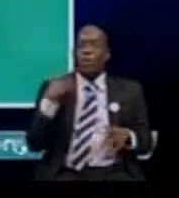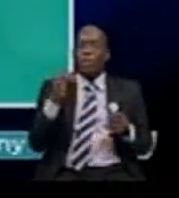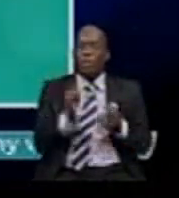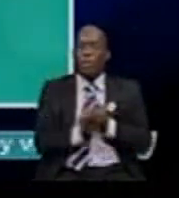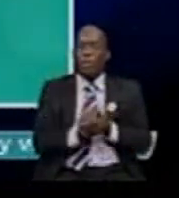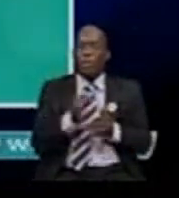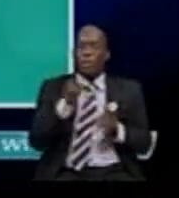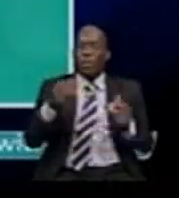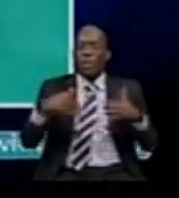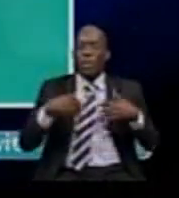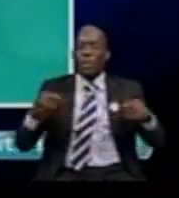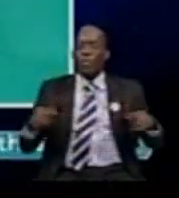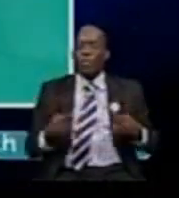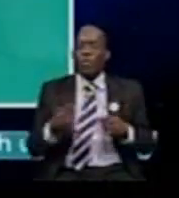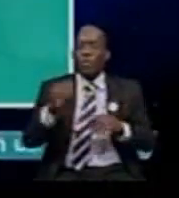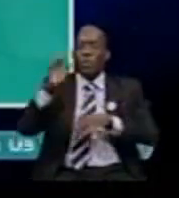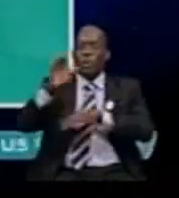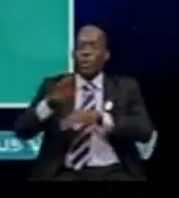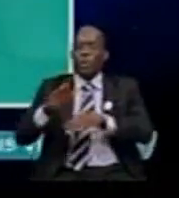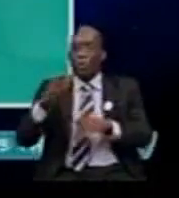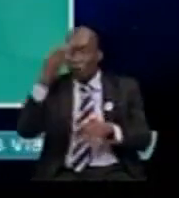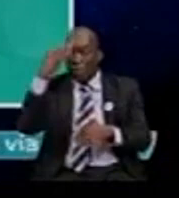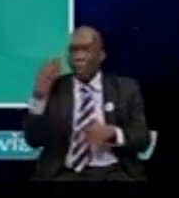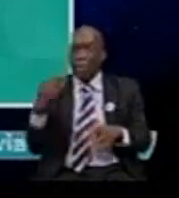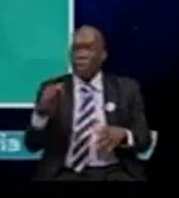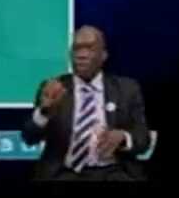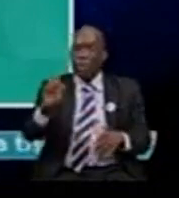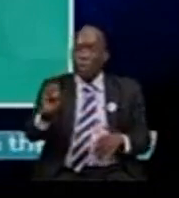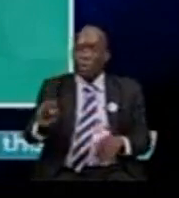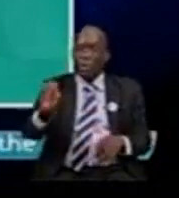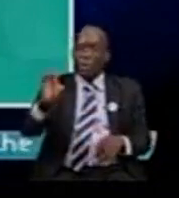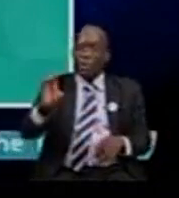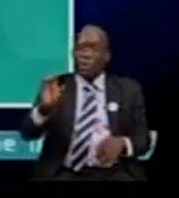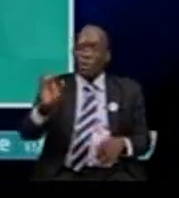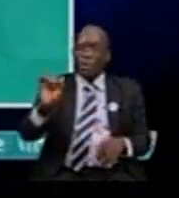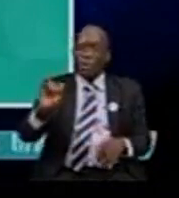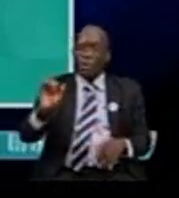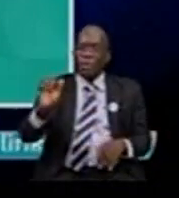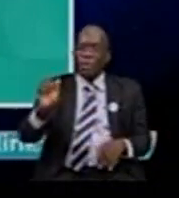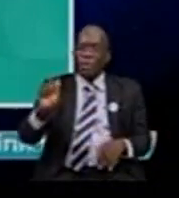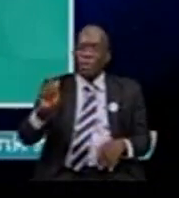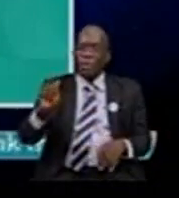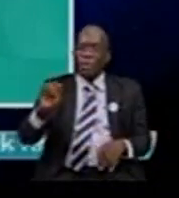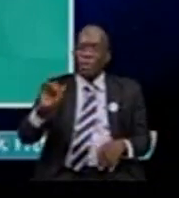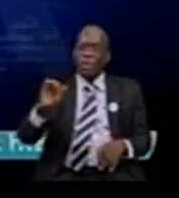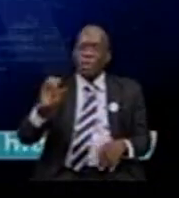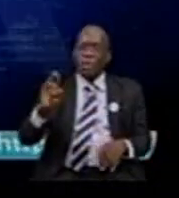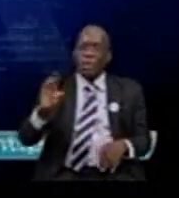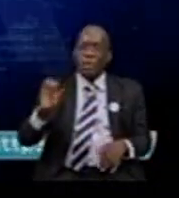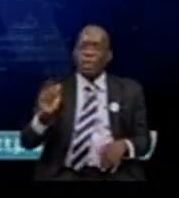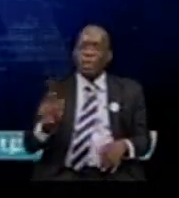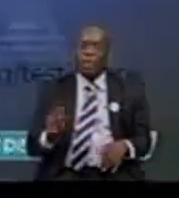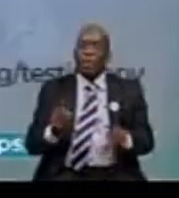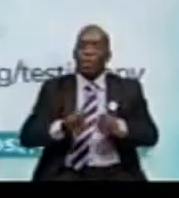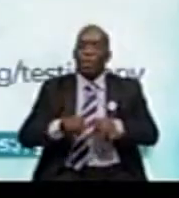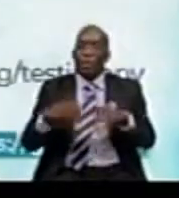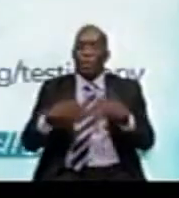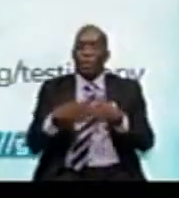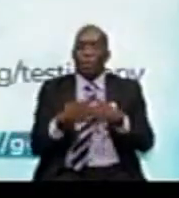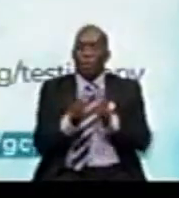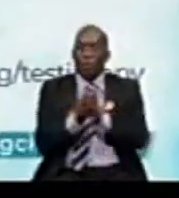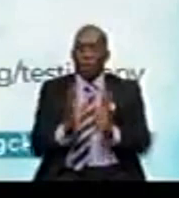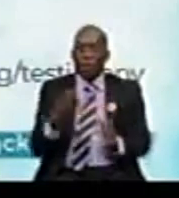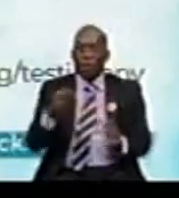but after the prayer of the man of God today, I am now healed. Praise God." Mrs. H